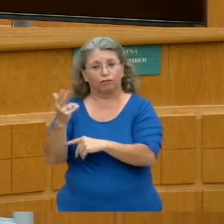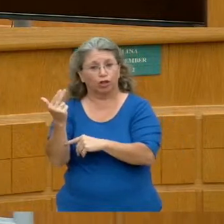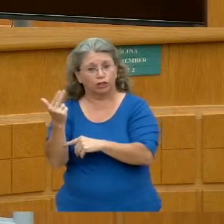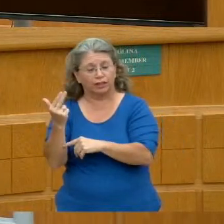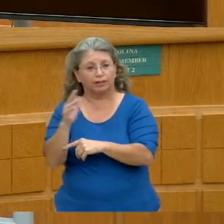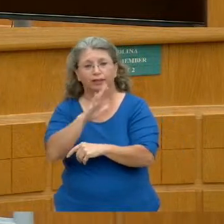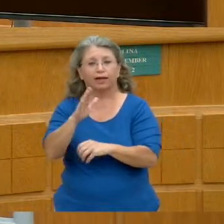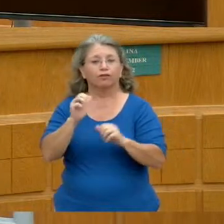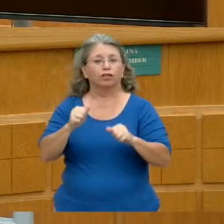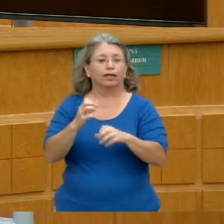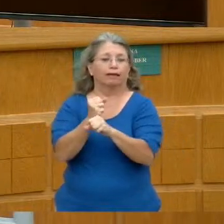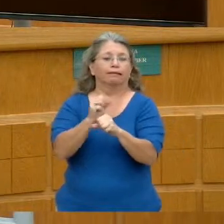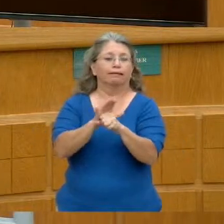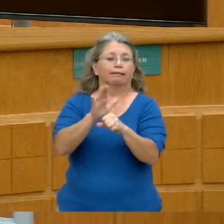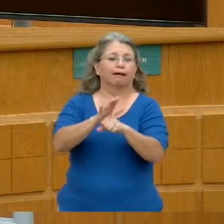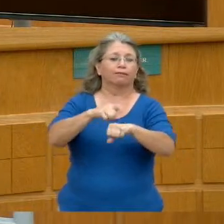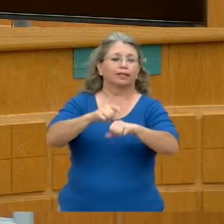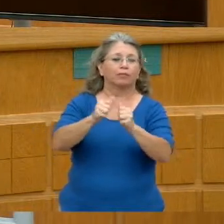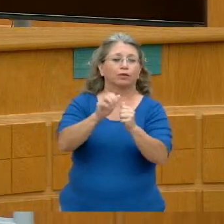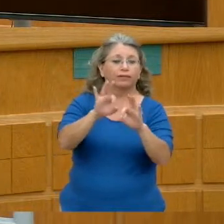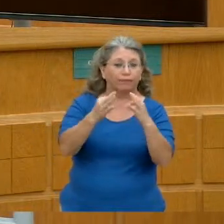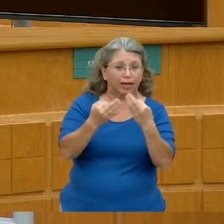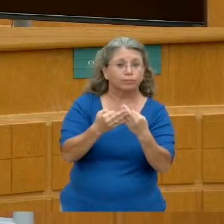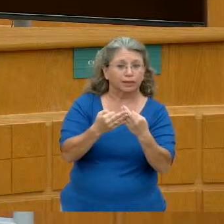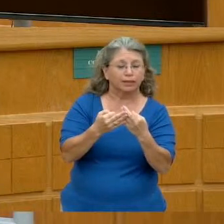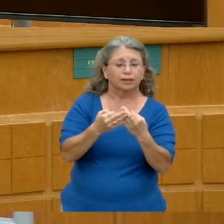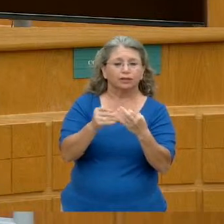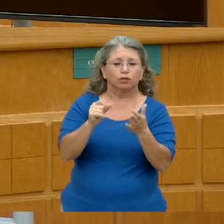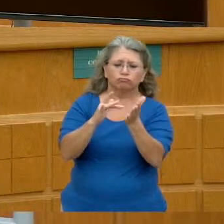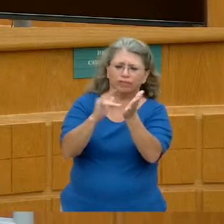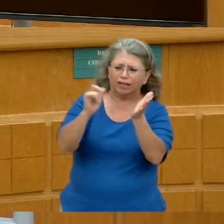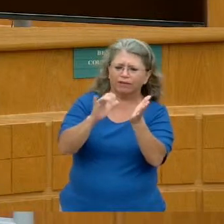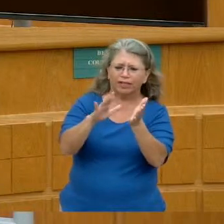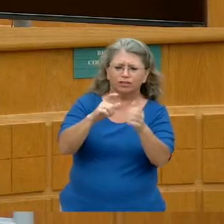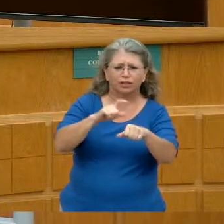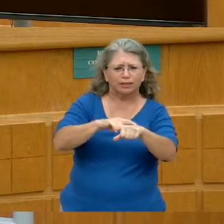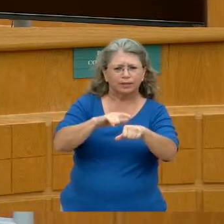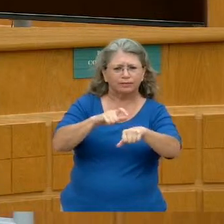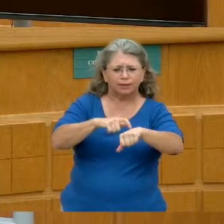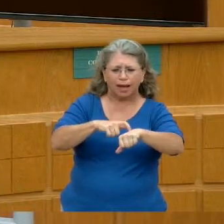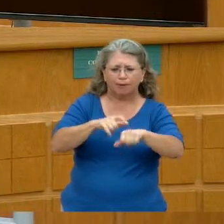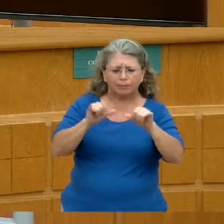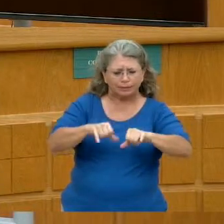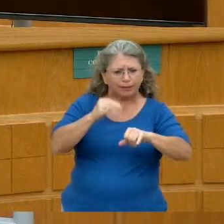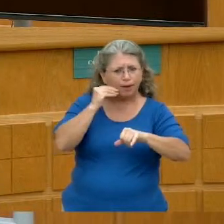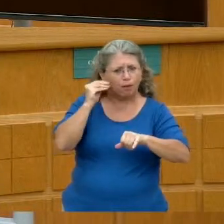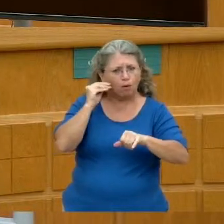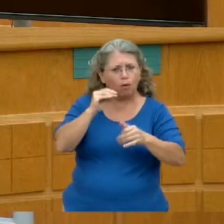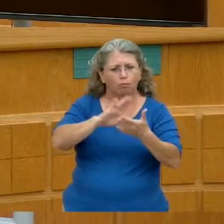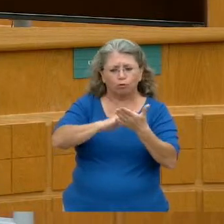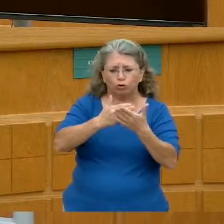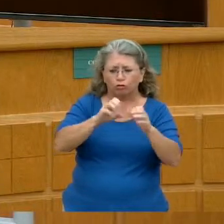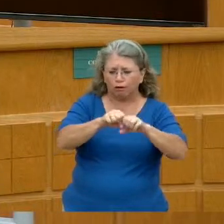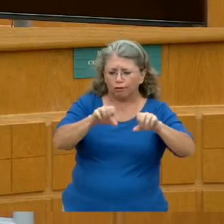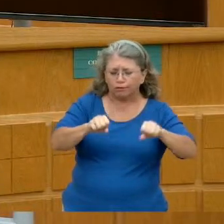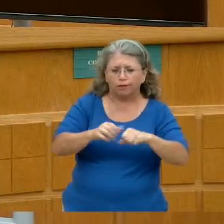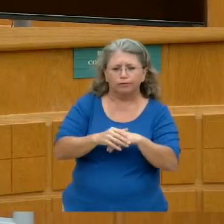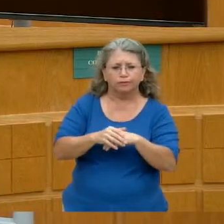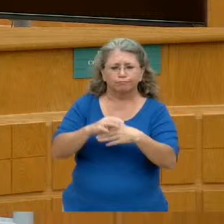time with your family. And so take advantage of this opportunity to stay home, cook a hot dog, cook a steak, cook a